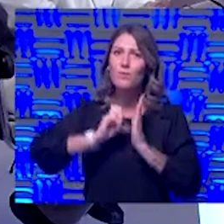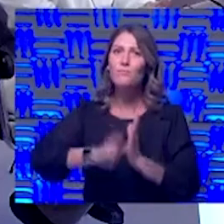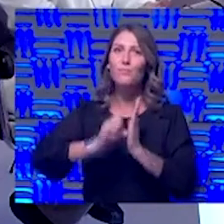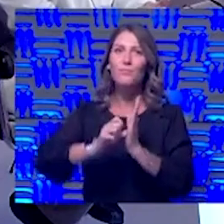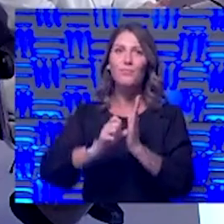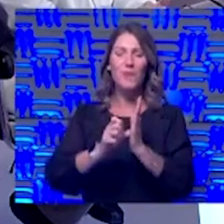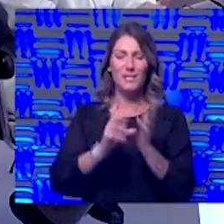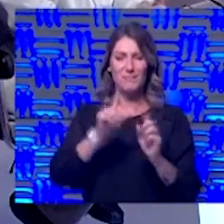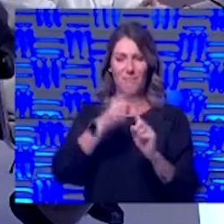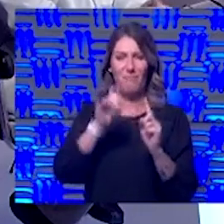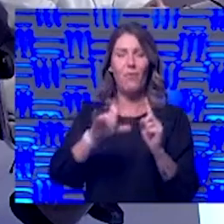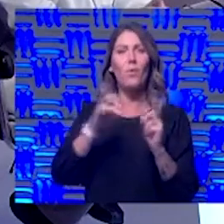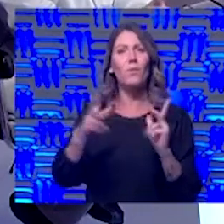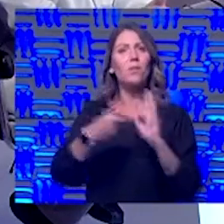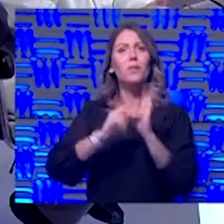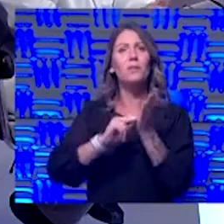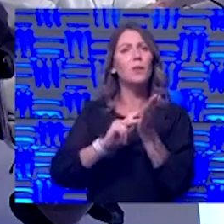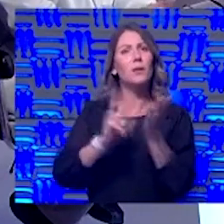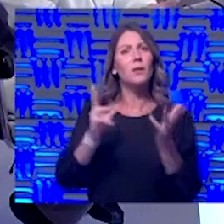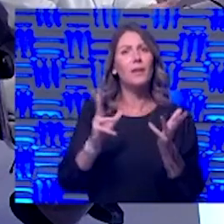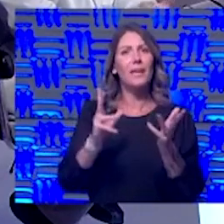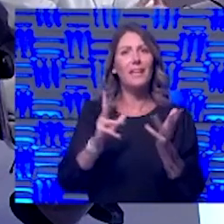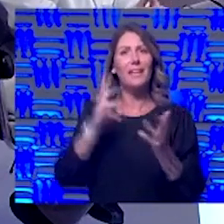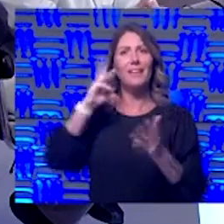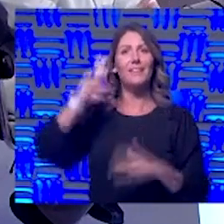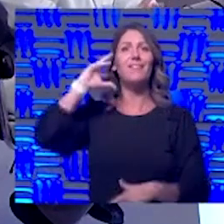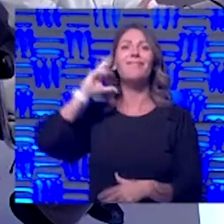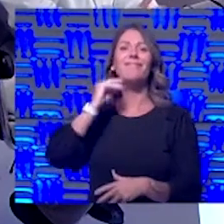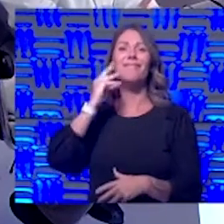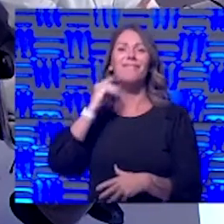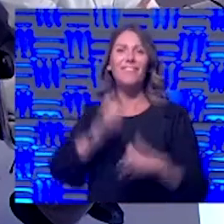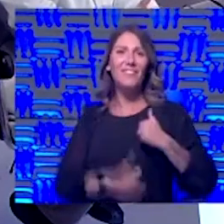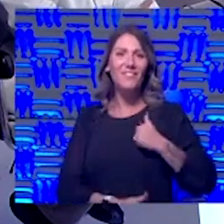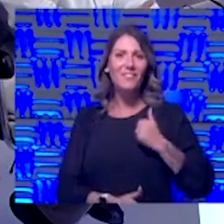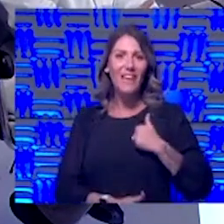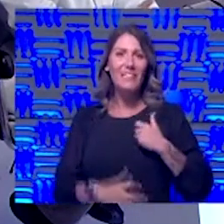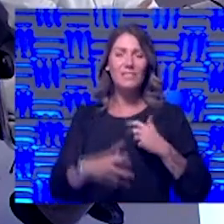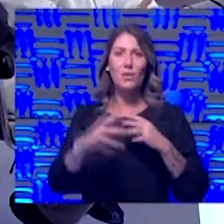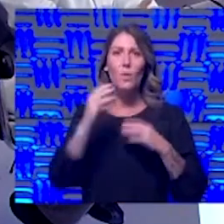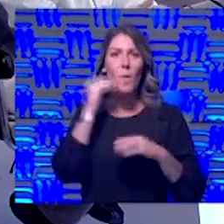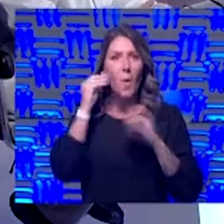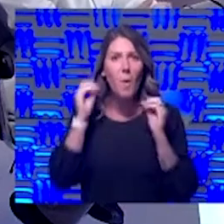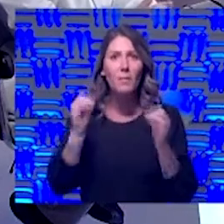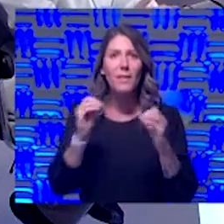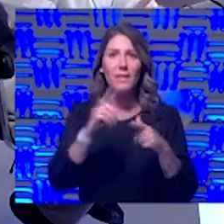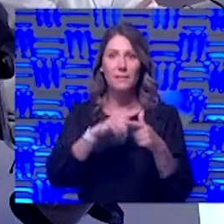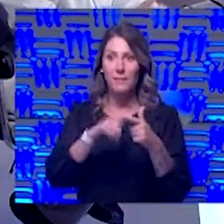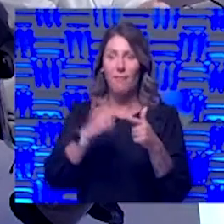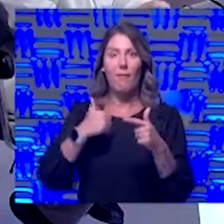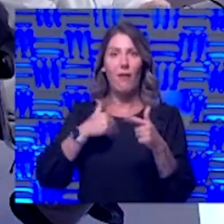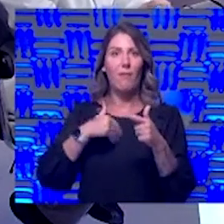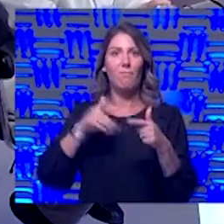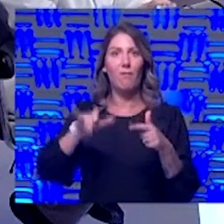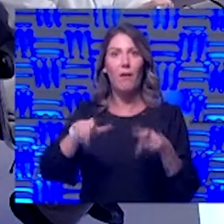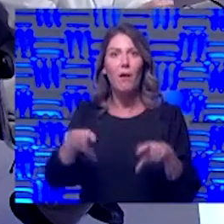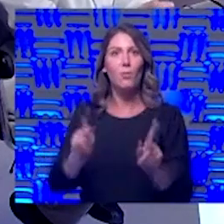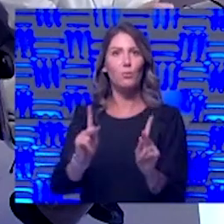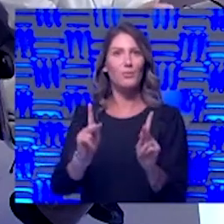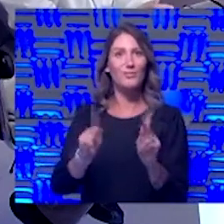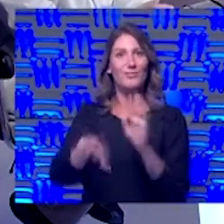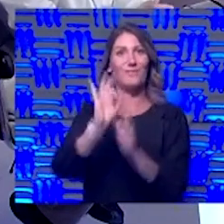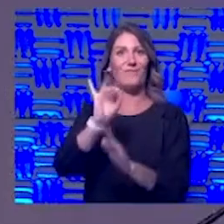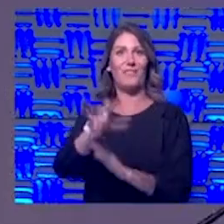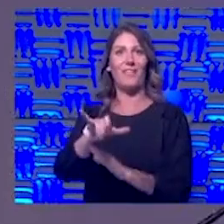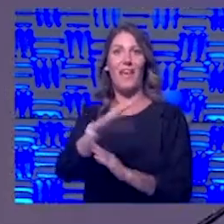does it mean for our veterans who are homeless or things to find that as an opportunity? And then, Bryan, I want to come back to you for a follow-up after this.